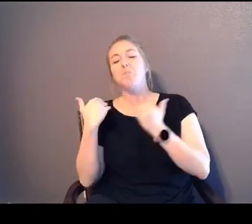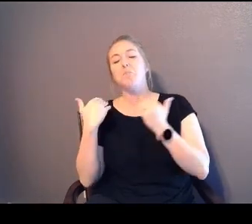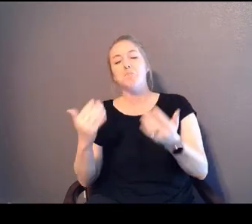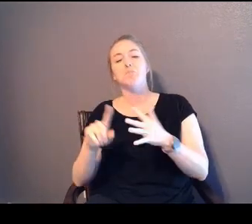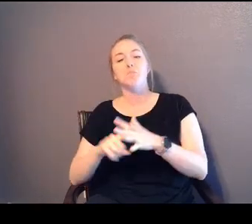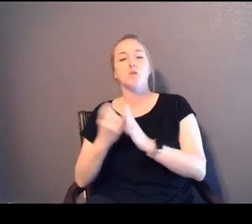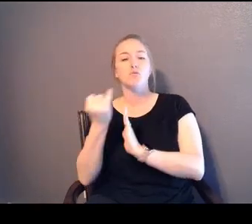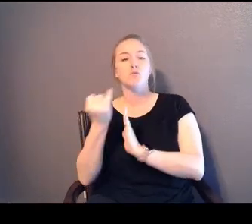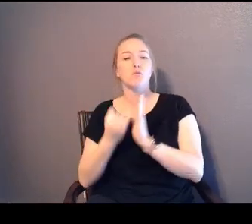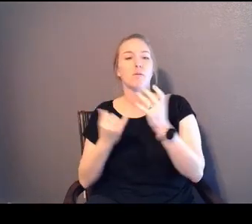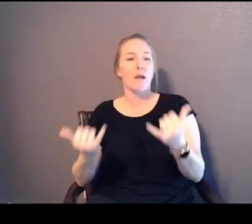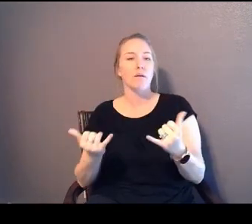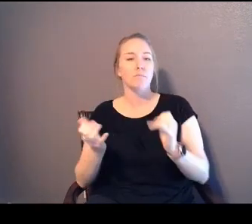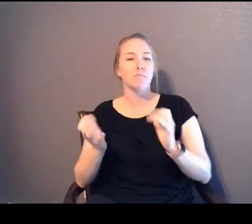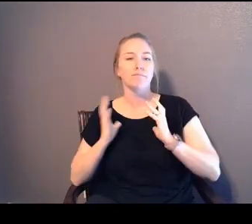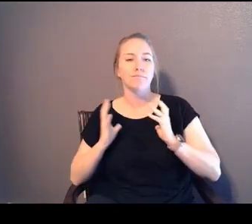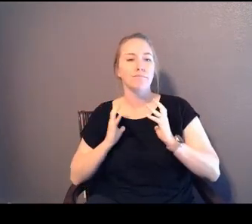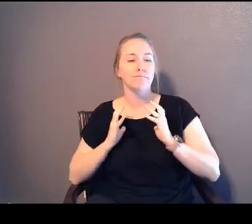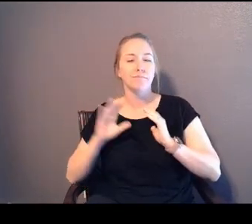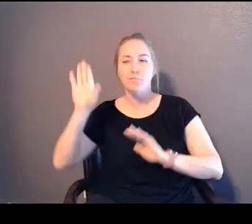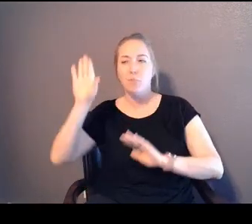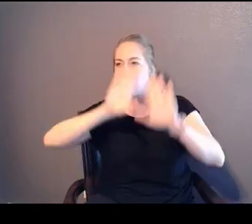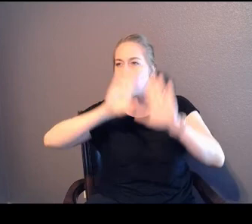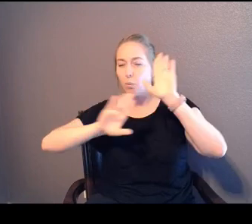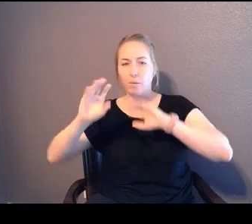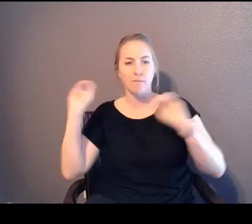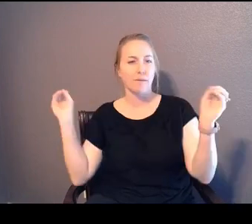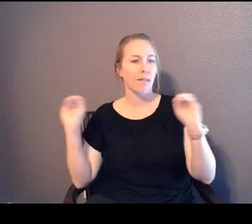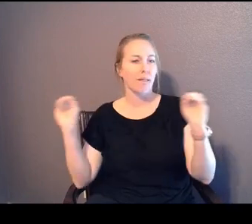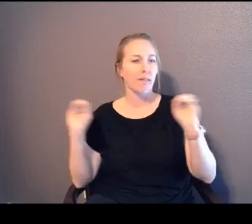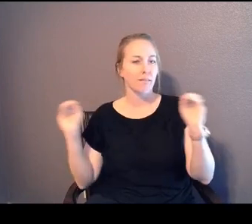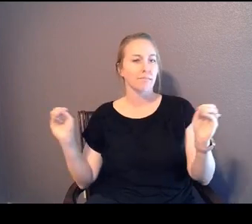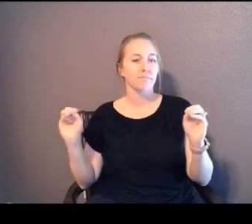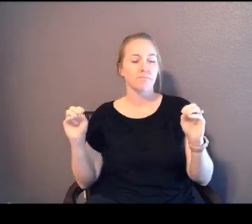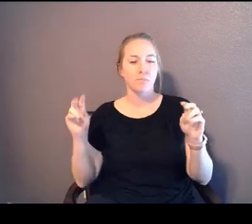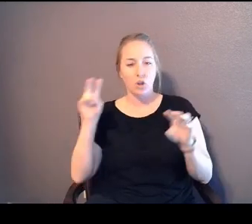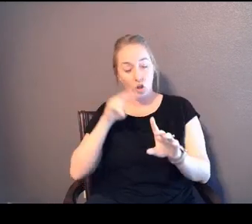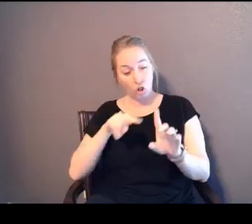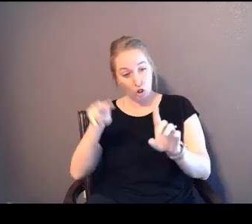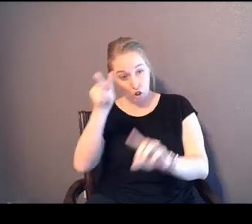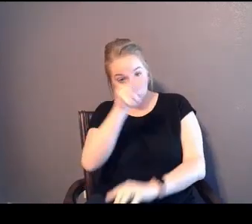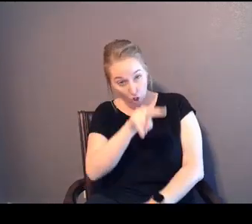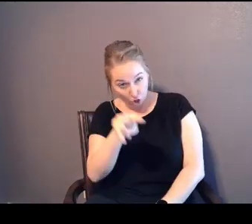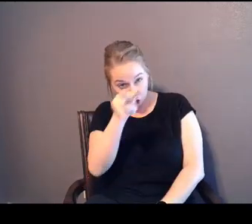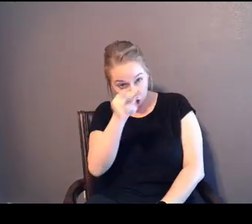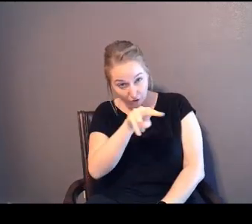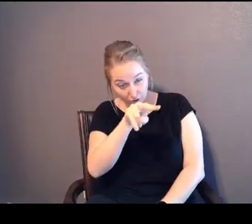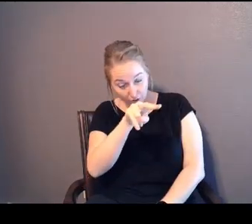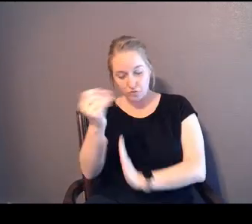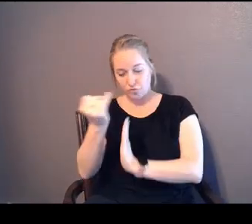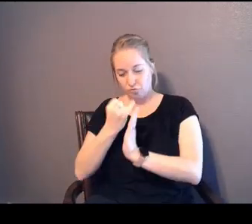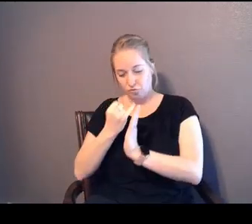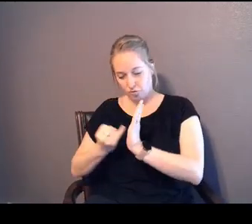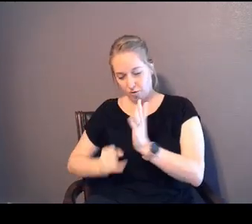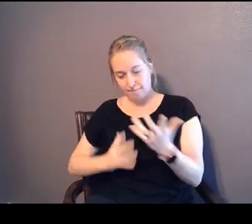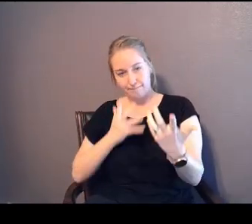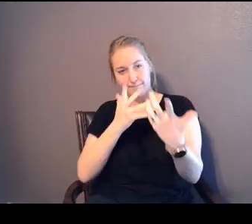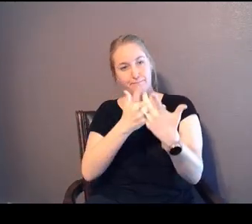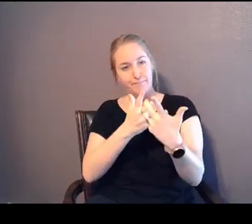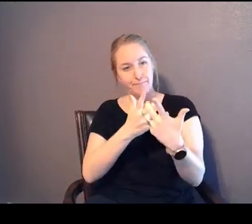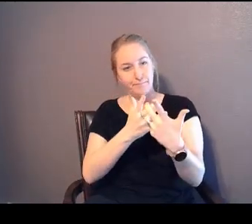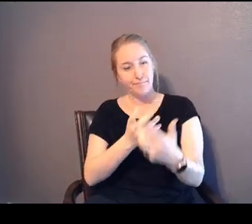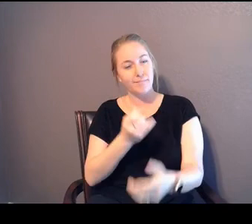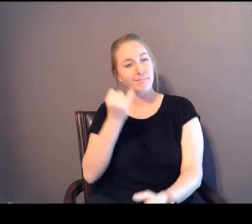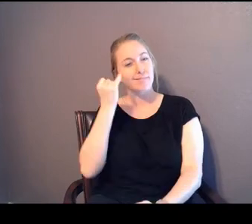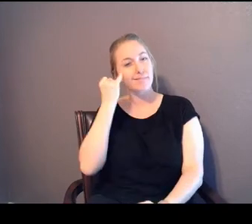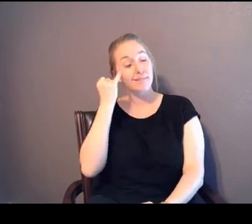not worry and just look. So if you have been drawing along with these at